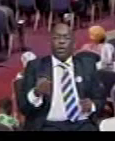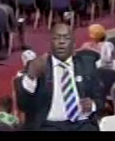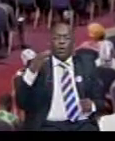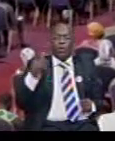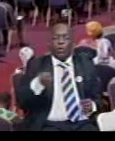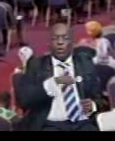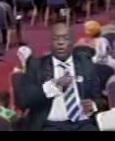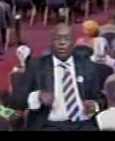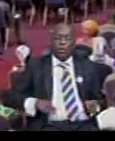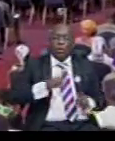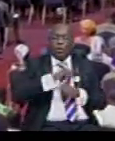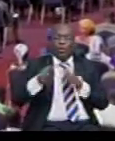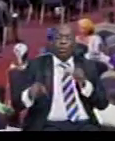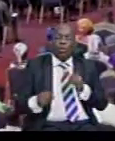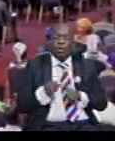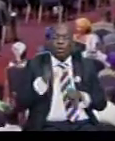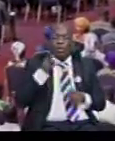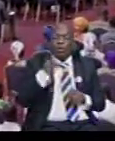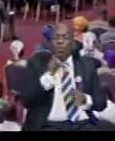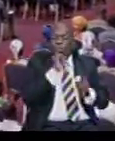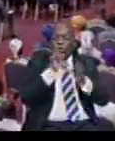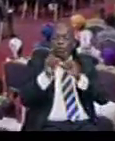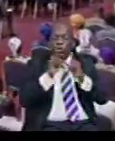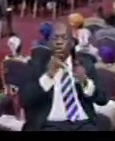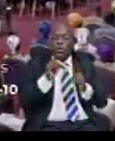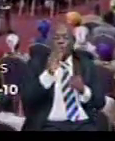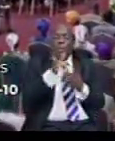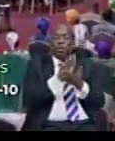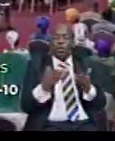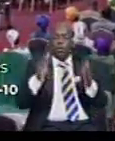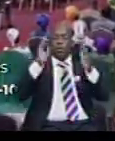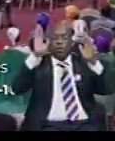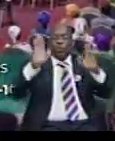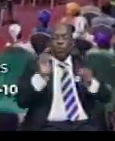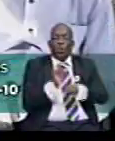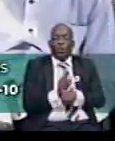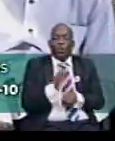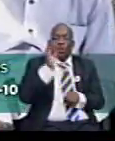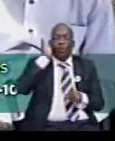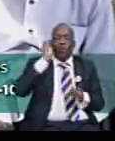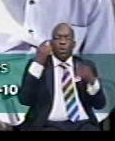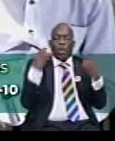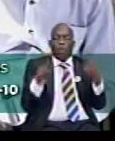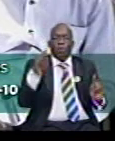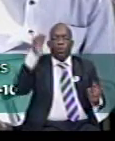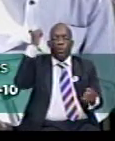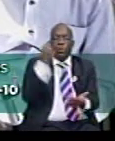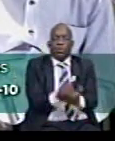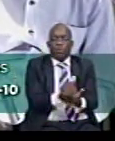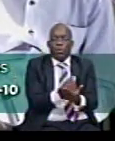when you speak, something miraculous will happen.